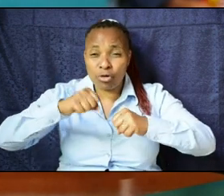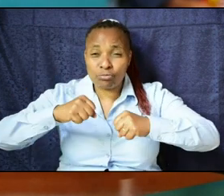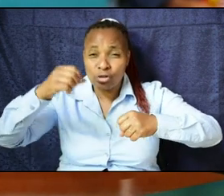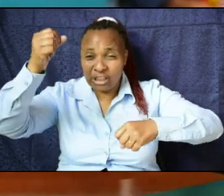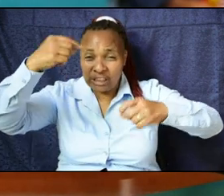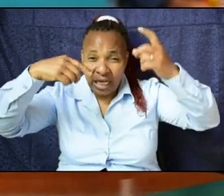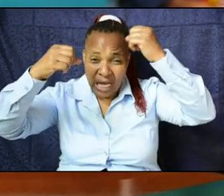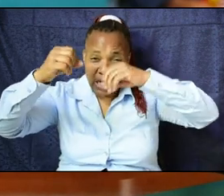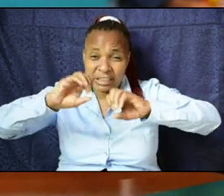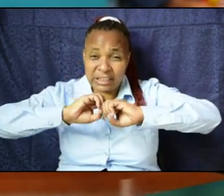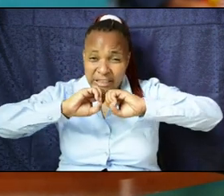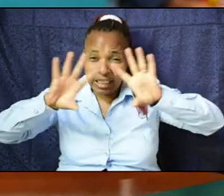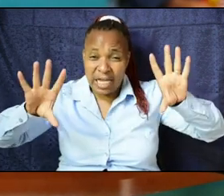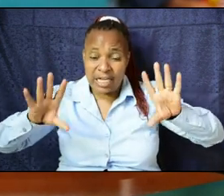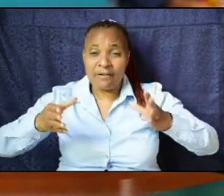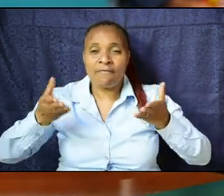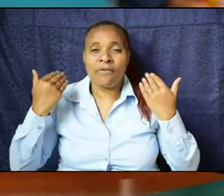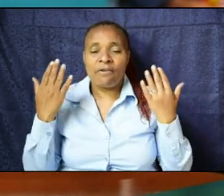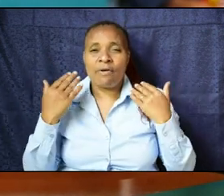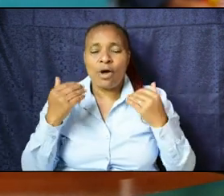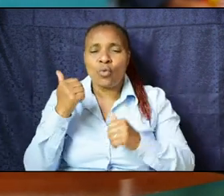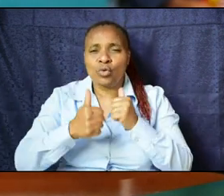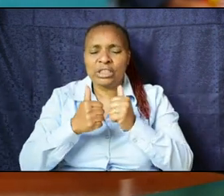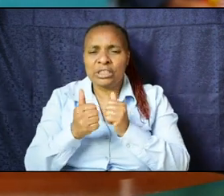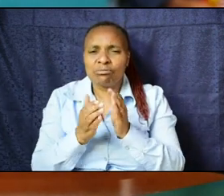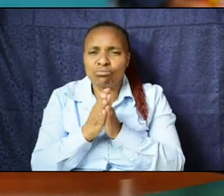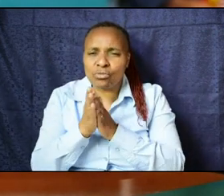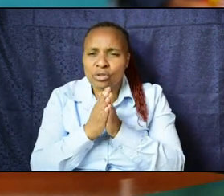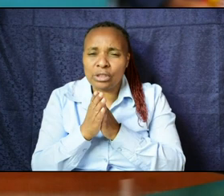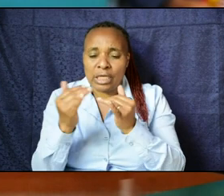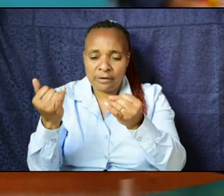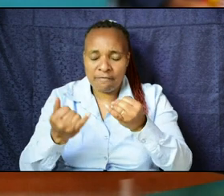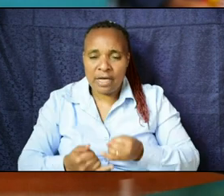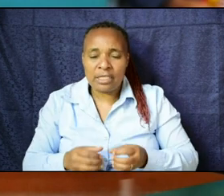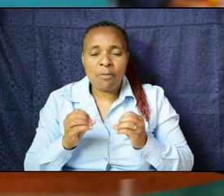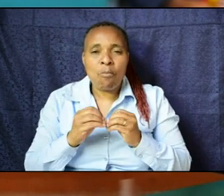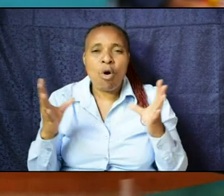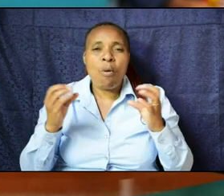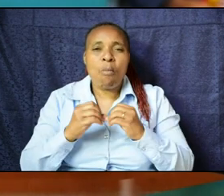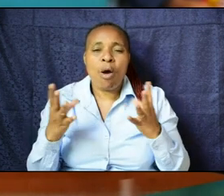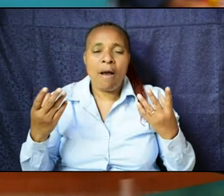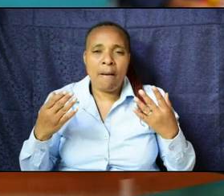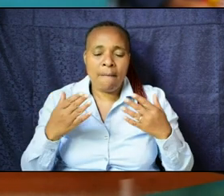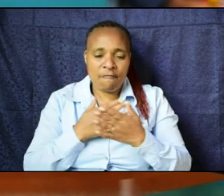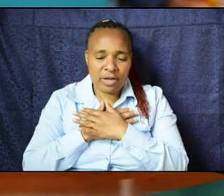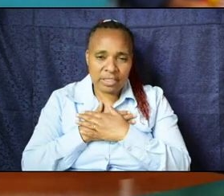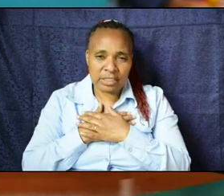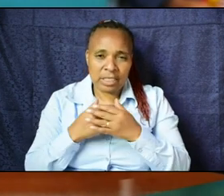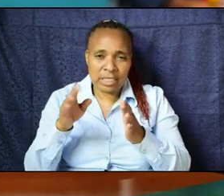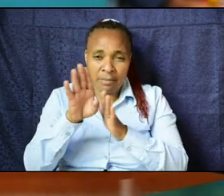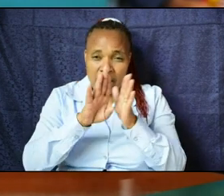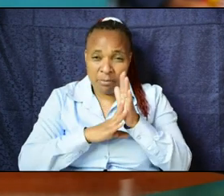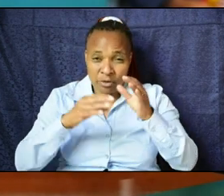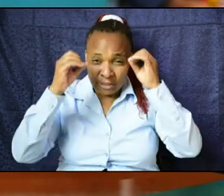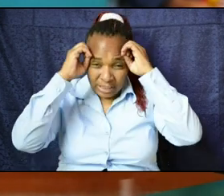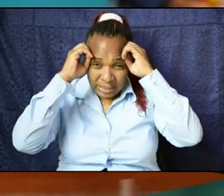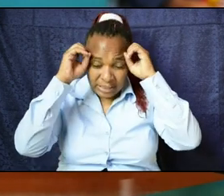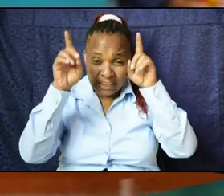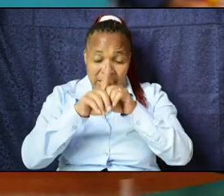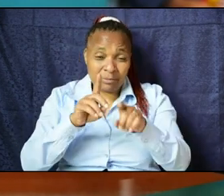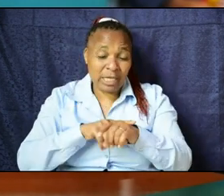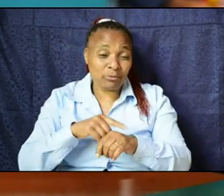forever, which motivated him to invite more and more of his friends for the Bible study and ultimately to